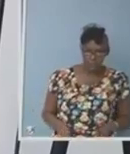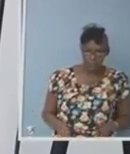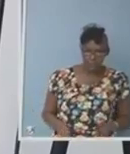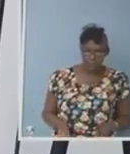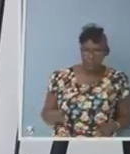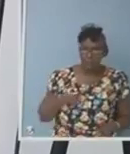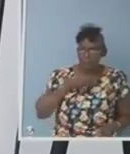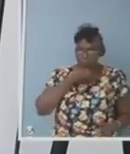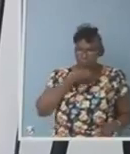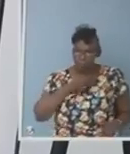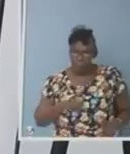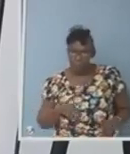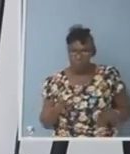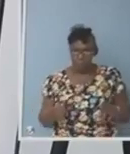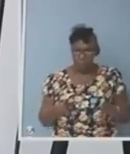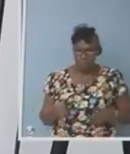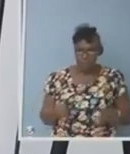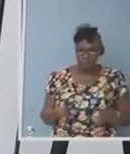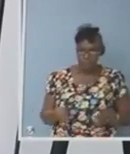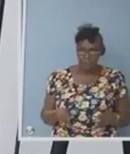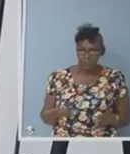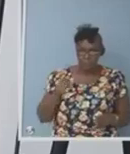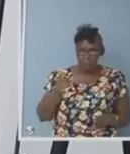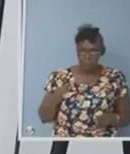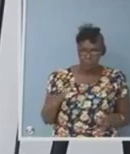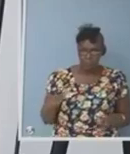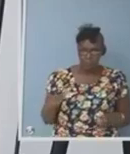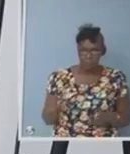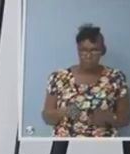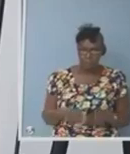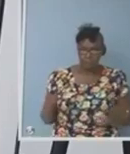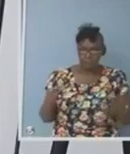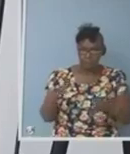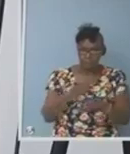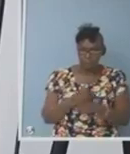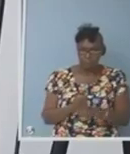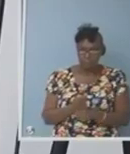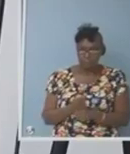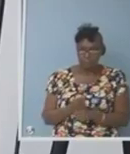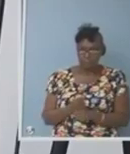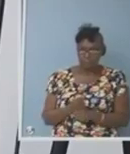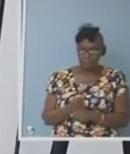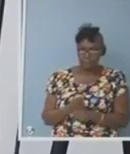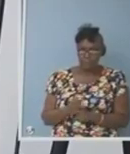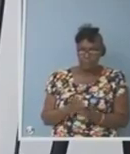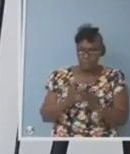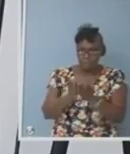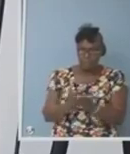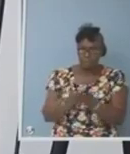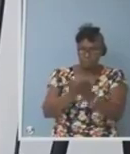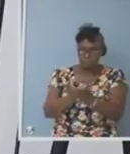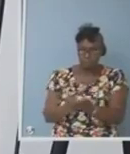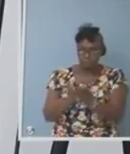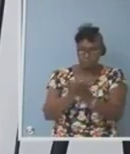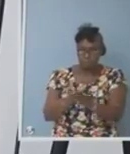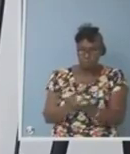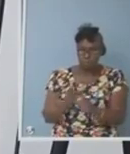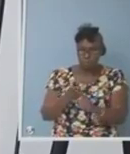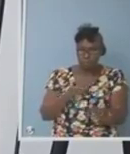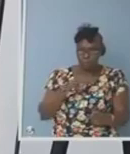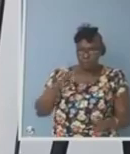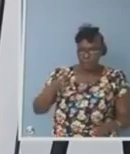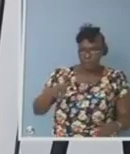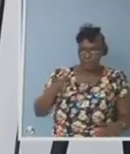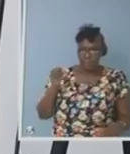senior citizens, would have recently returned from a cruise via Panama, and